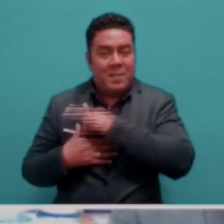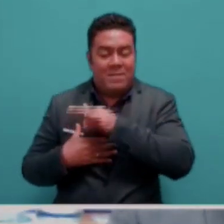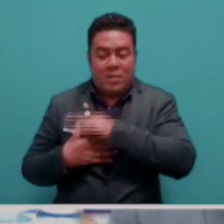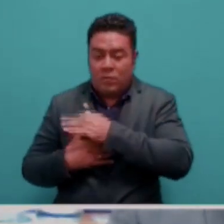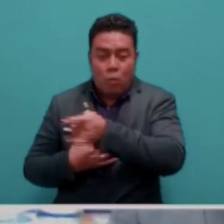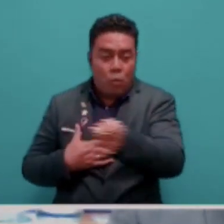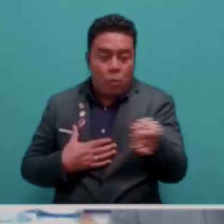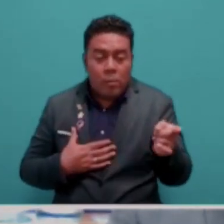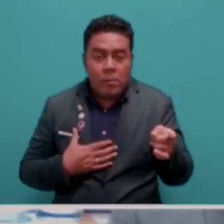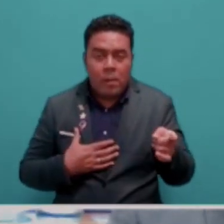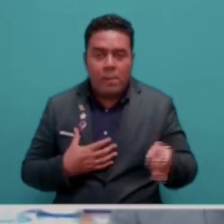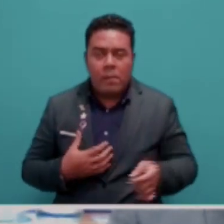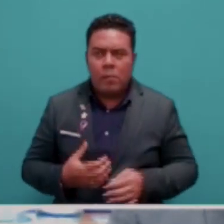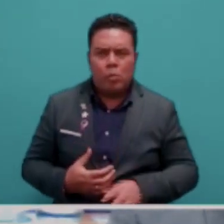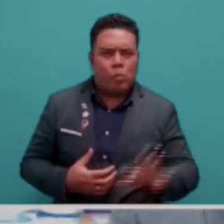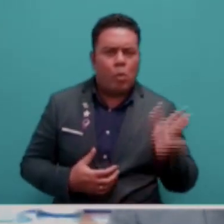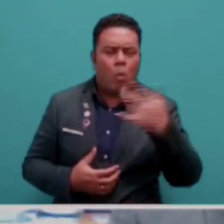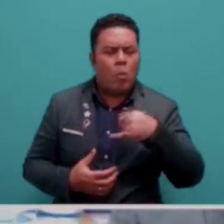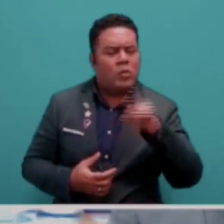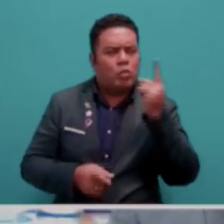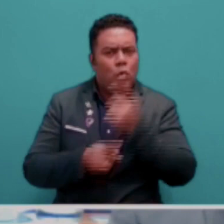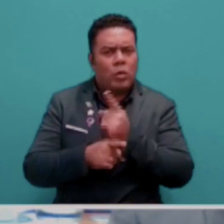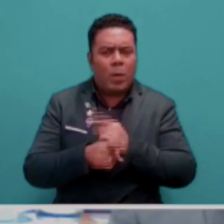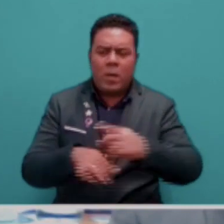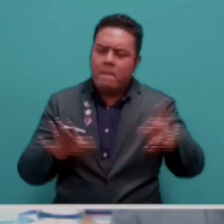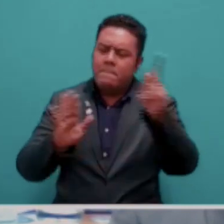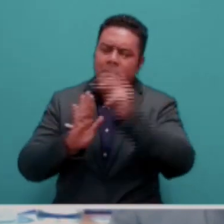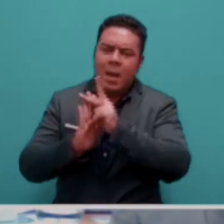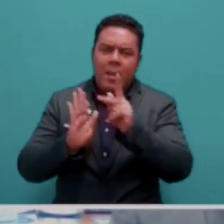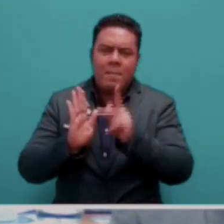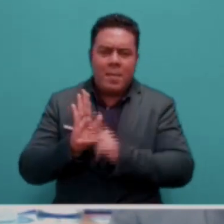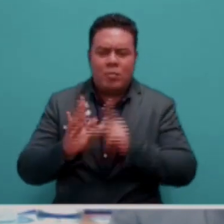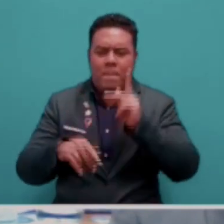You've always talked about parliamentary processes,